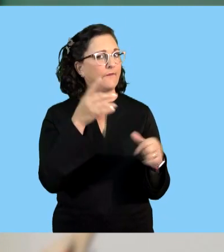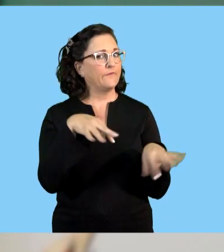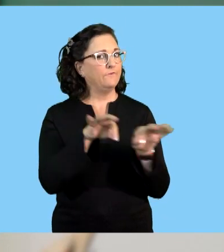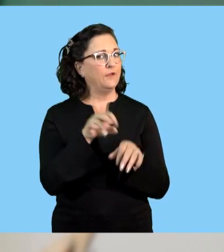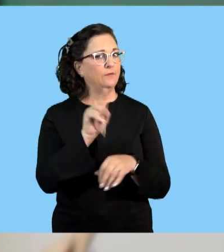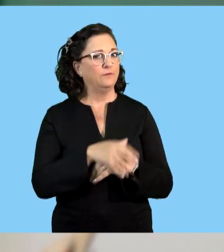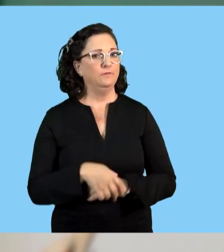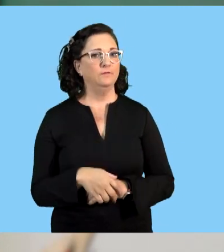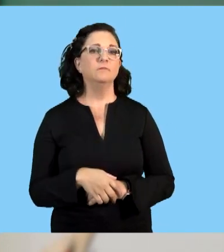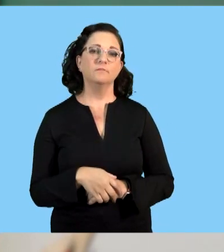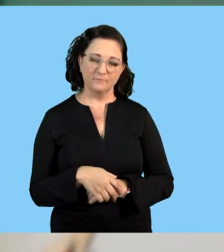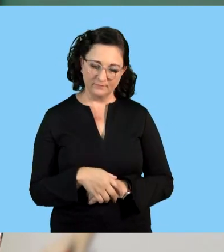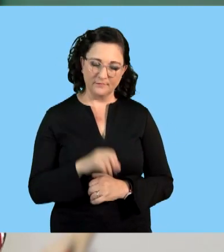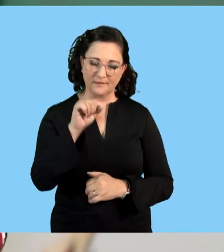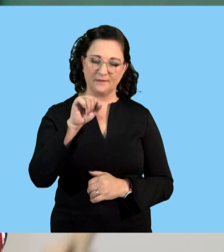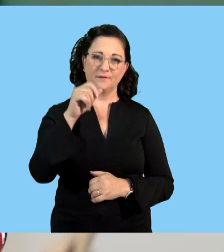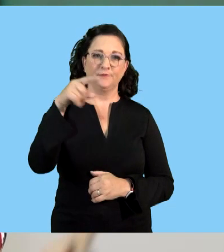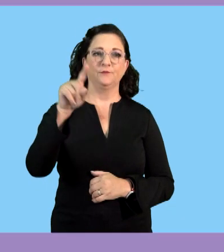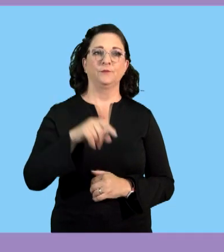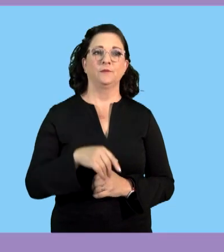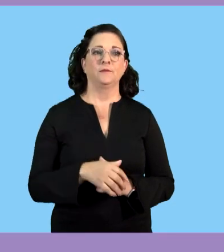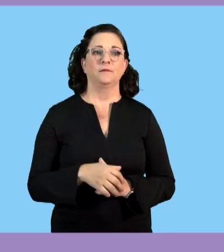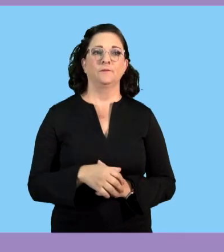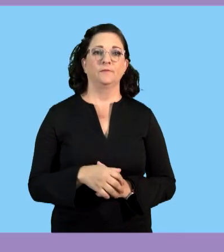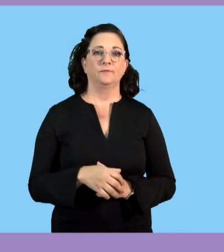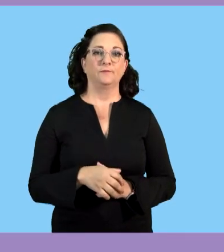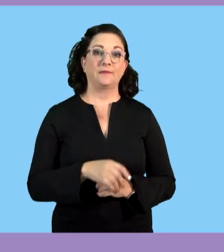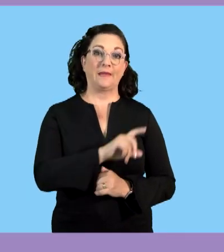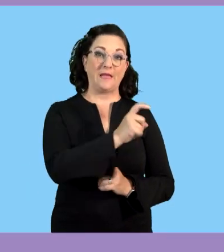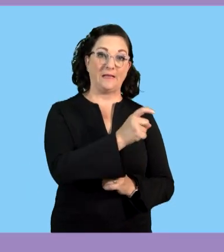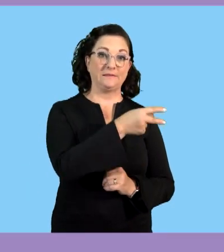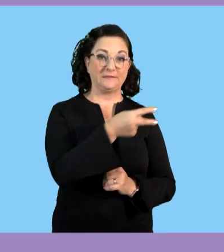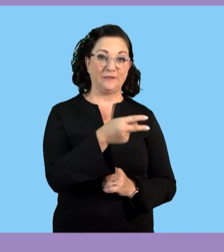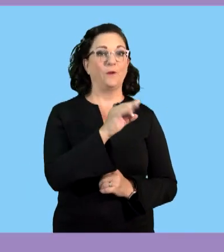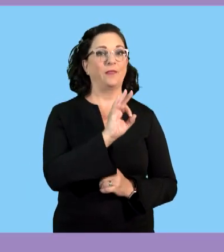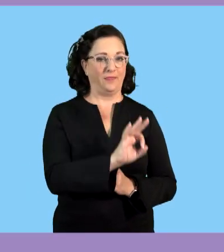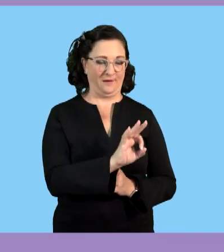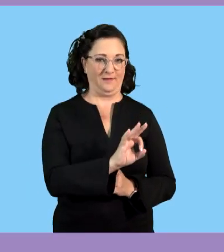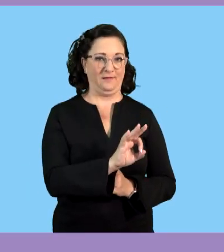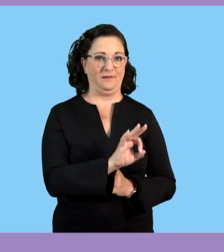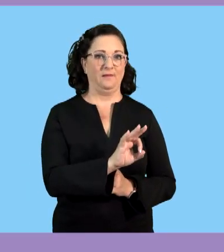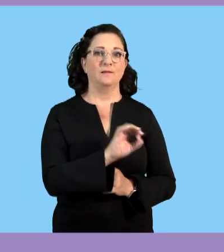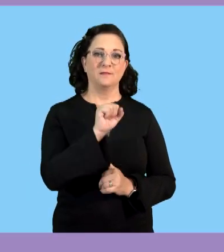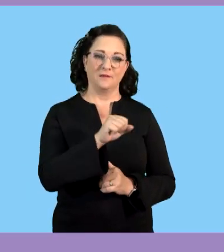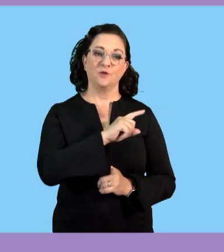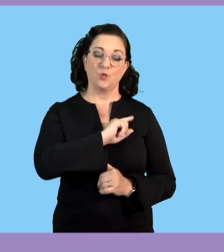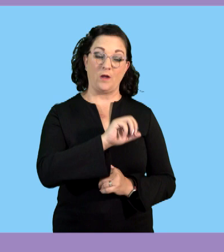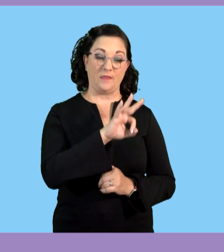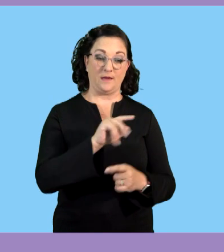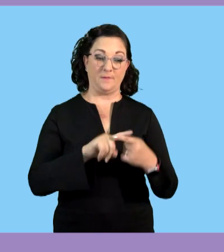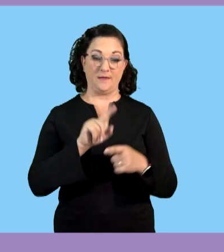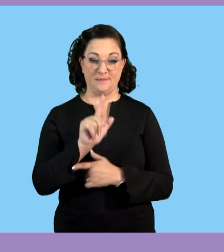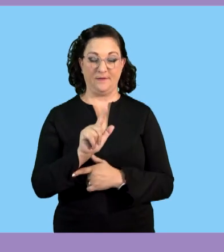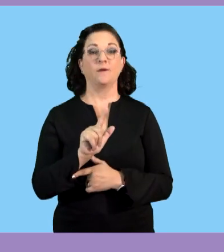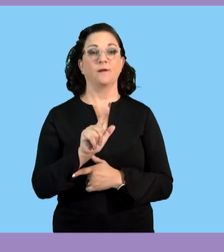is that value? Yes, you are absolutely correct if you are thinking of x is equals to 3, because 3 plus